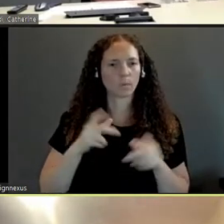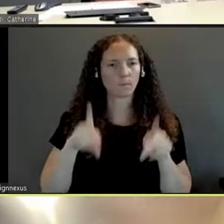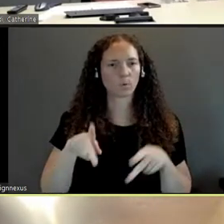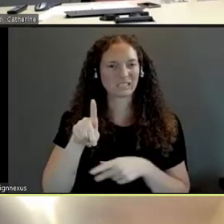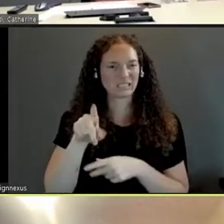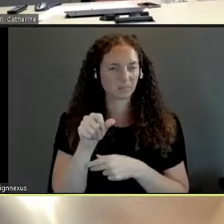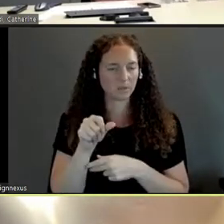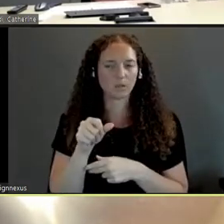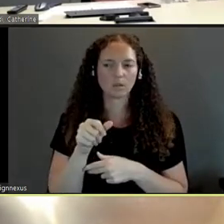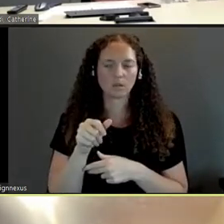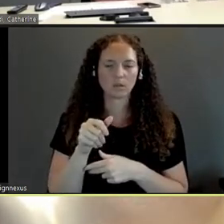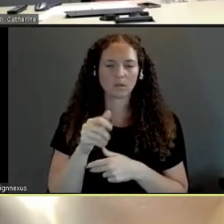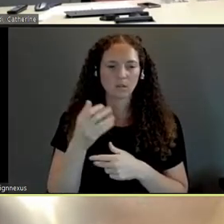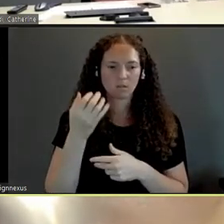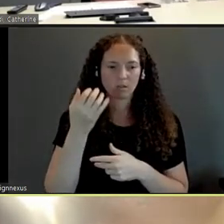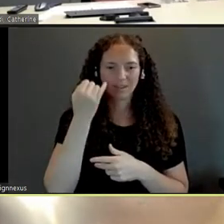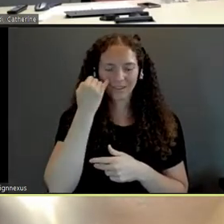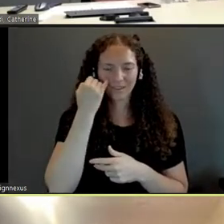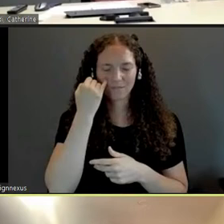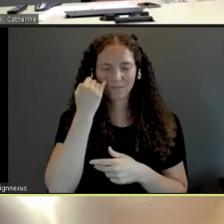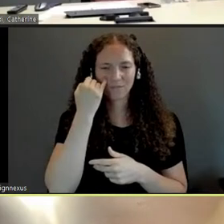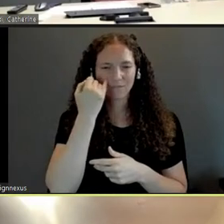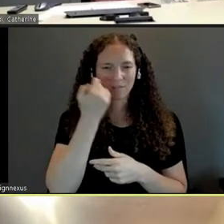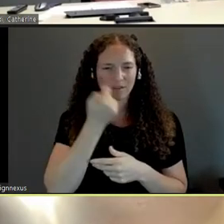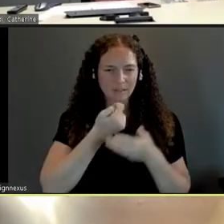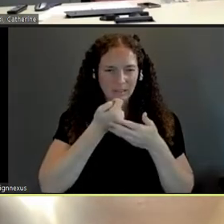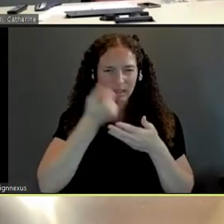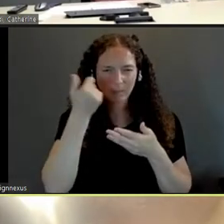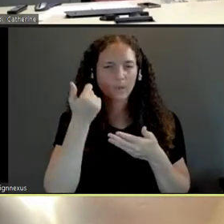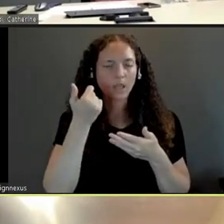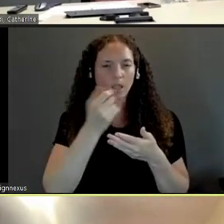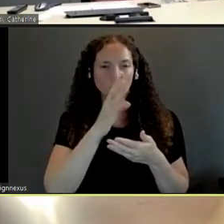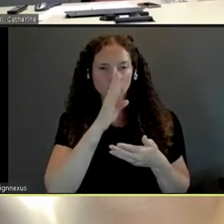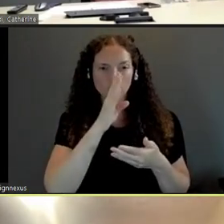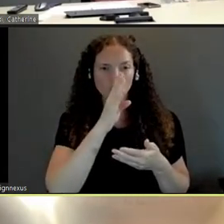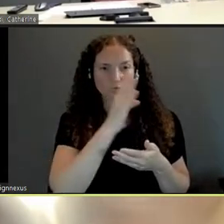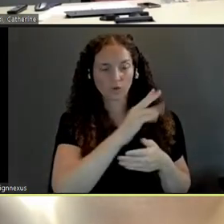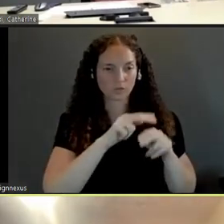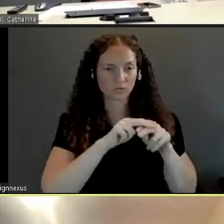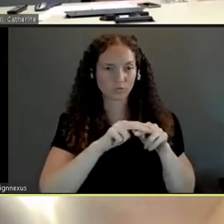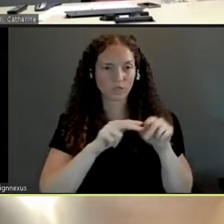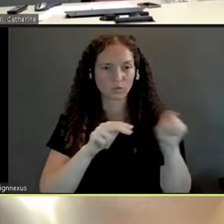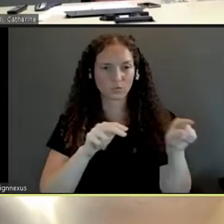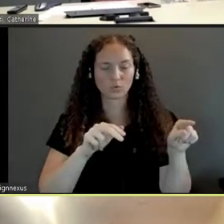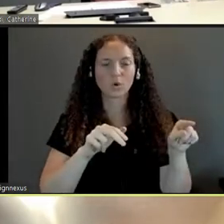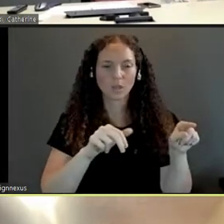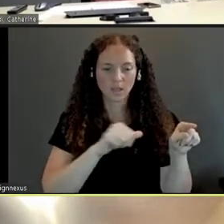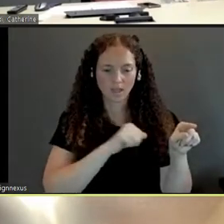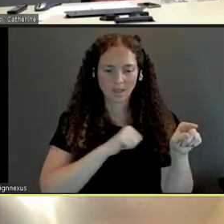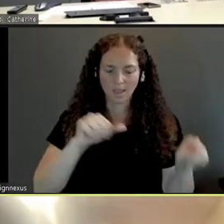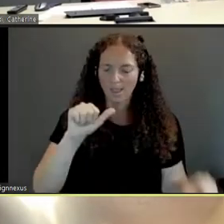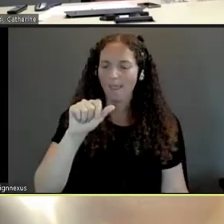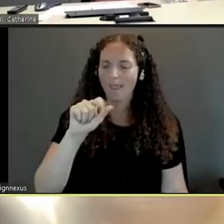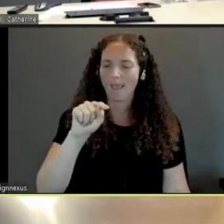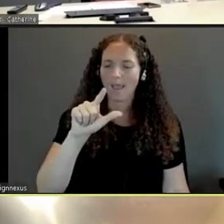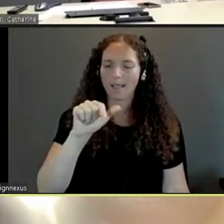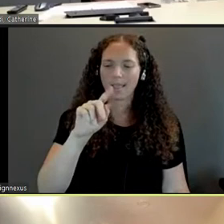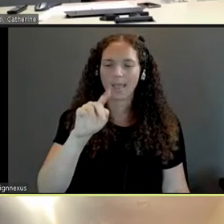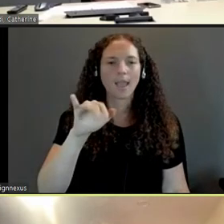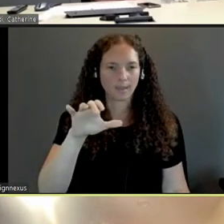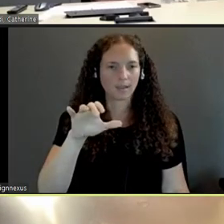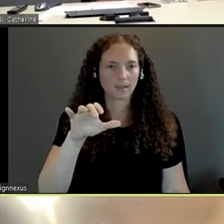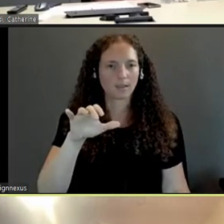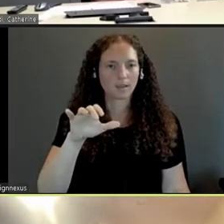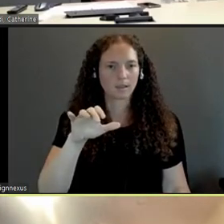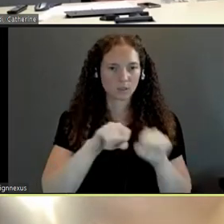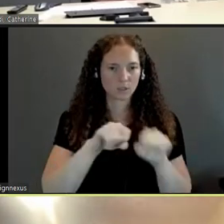elimination of the direct trains to Atlantic Terminal. As you can imagine, getting on one train is quite difficult